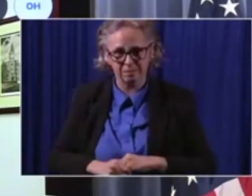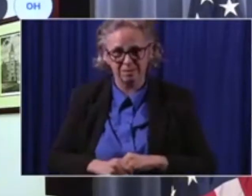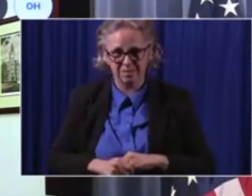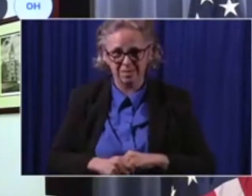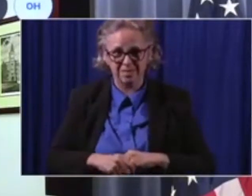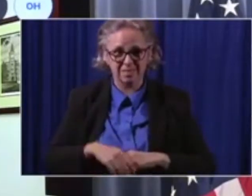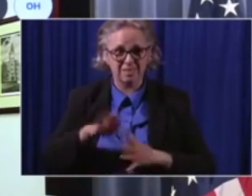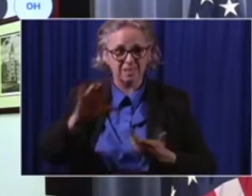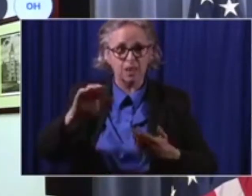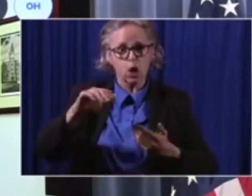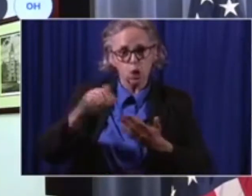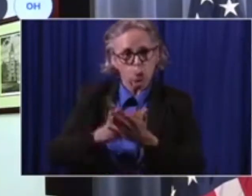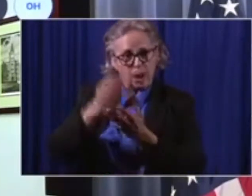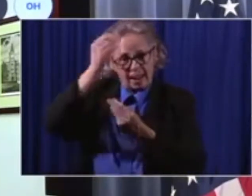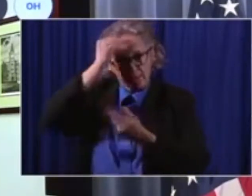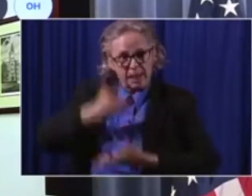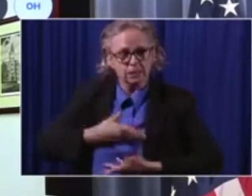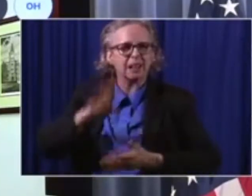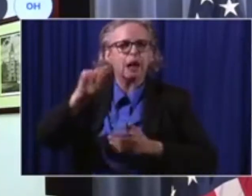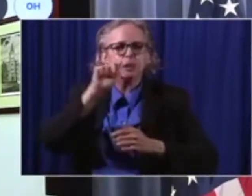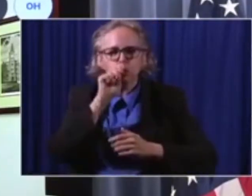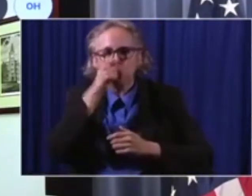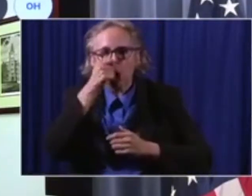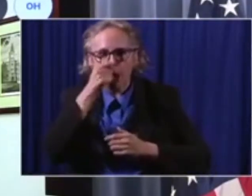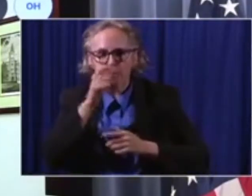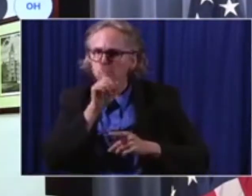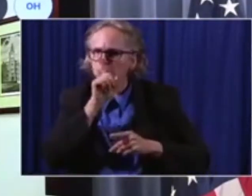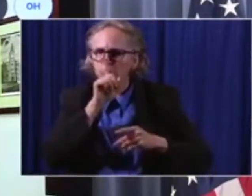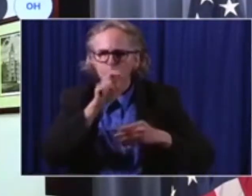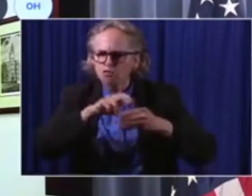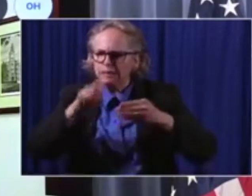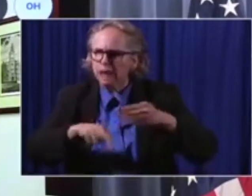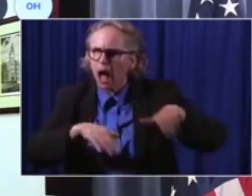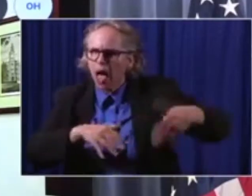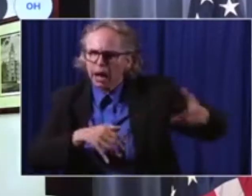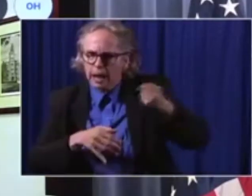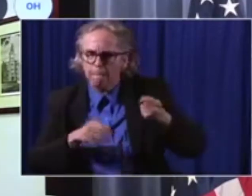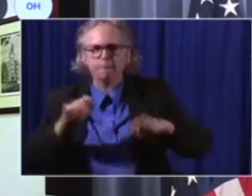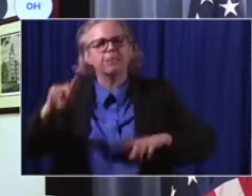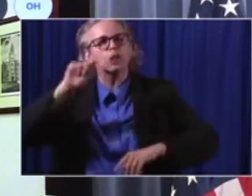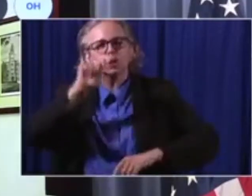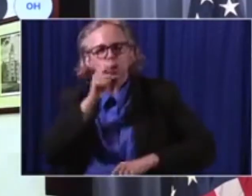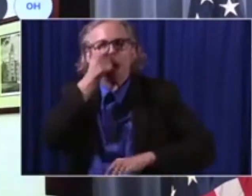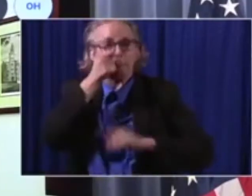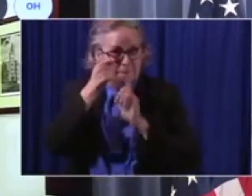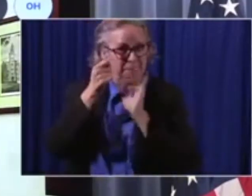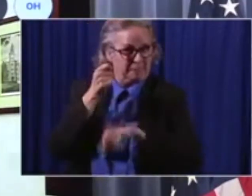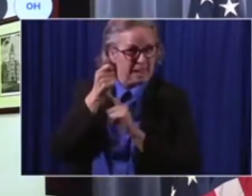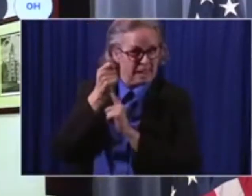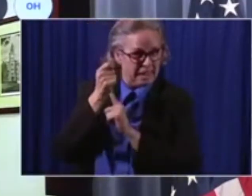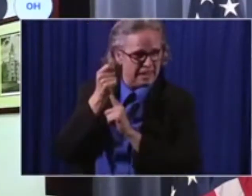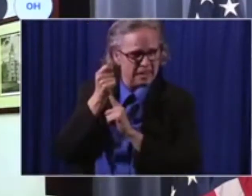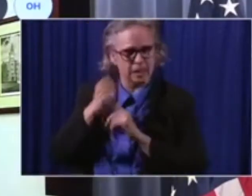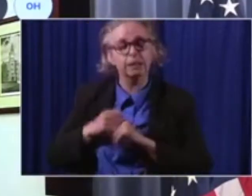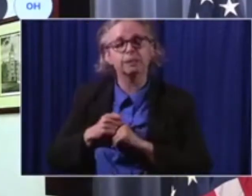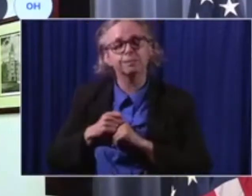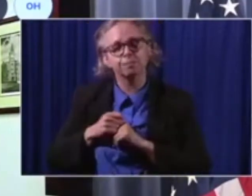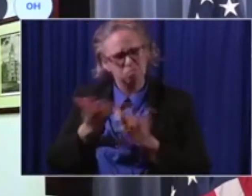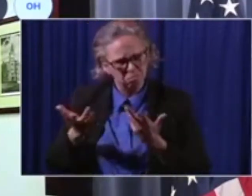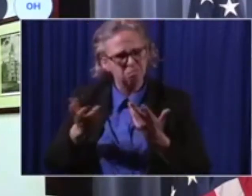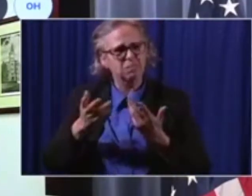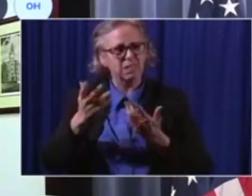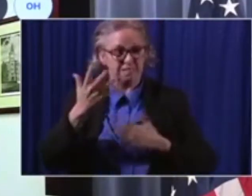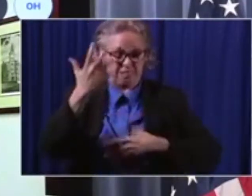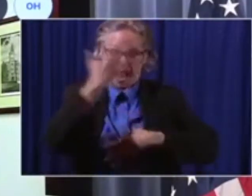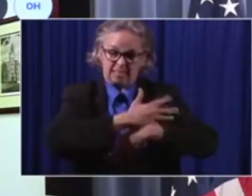is returned. And it looks, once again, on a 7-day rolling average for a 5-day trend of increasing